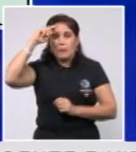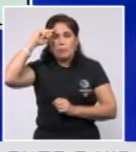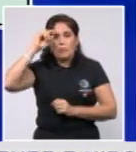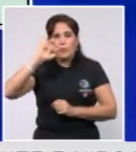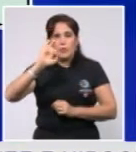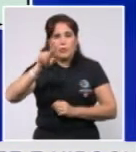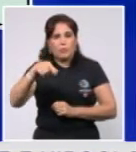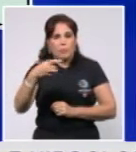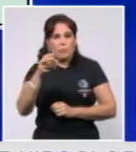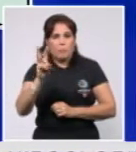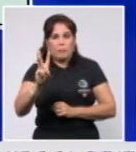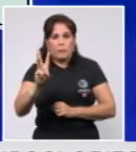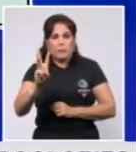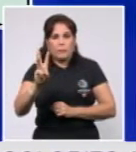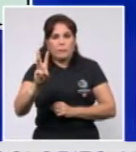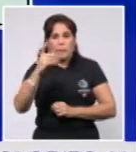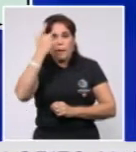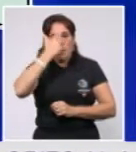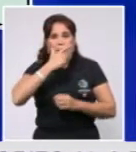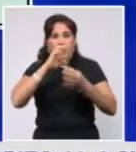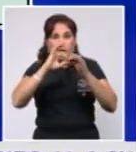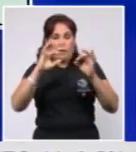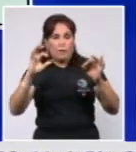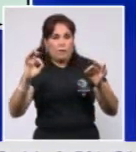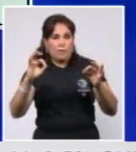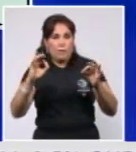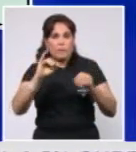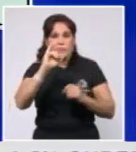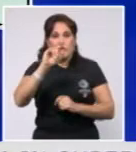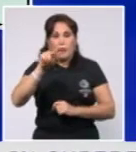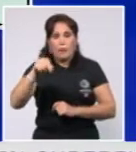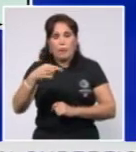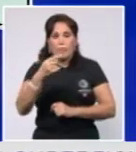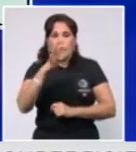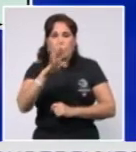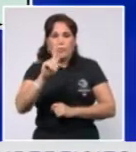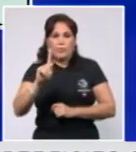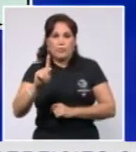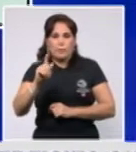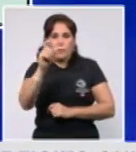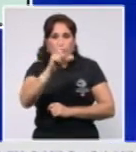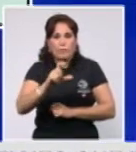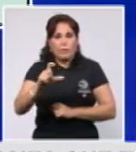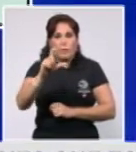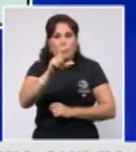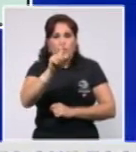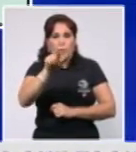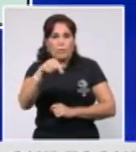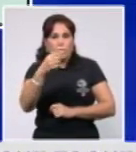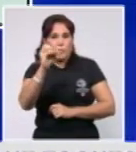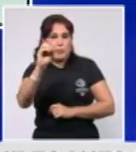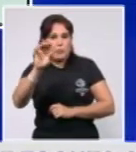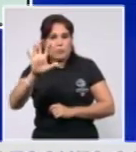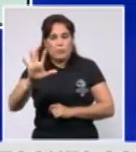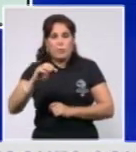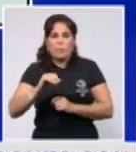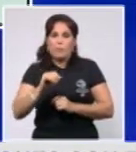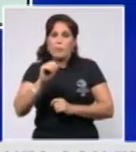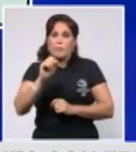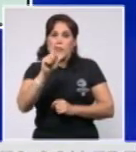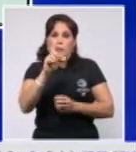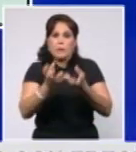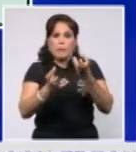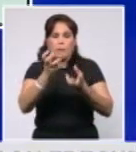rate, therefore, stands at 7.86 per 100,000 inhabitants over the last 15